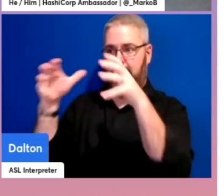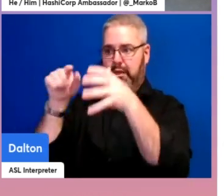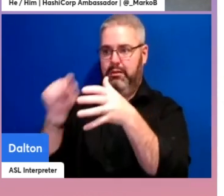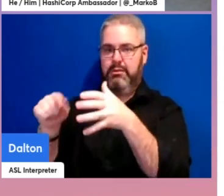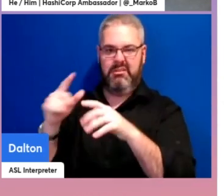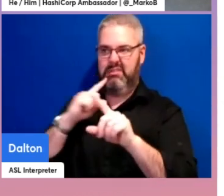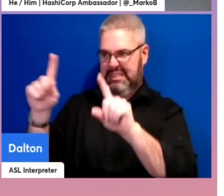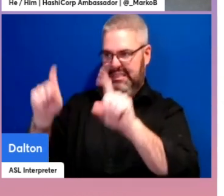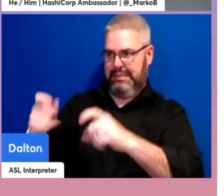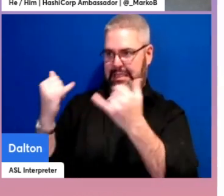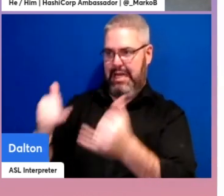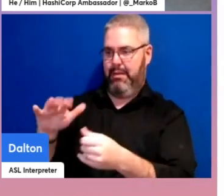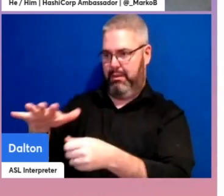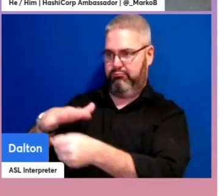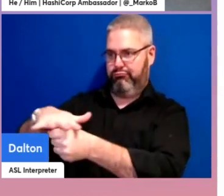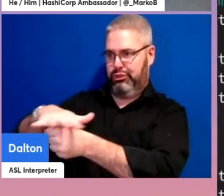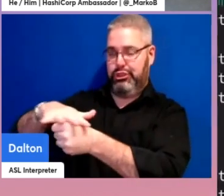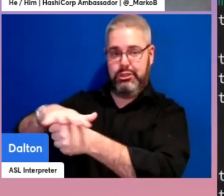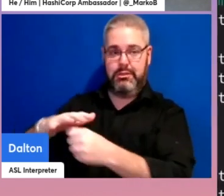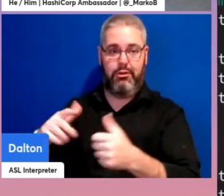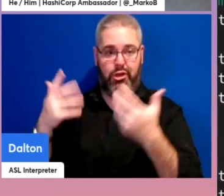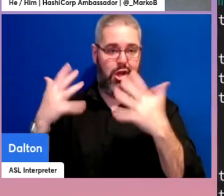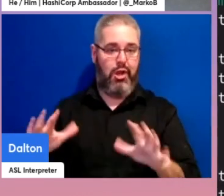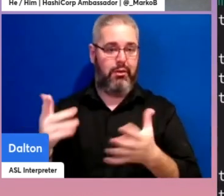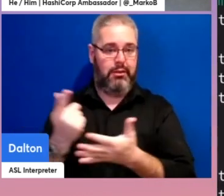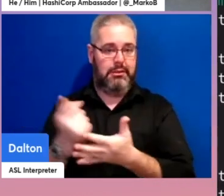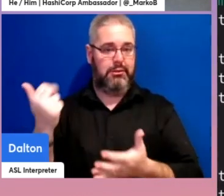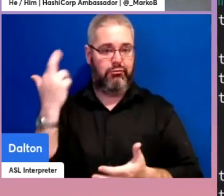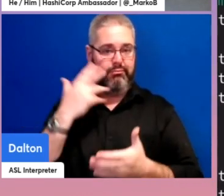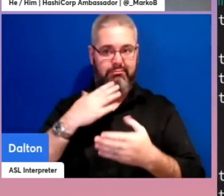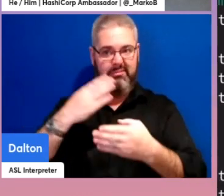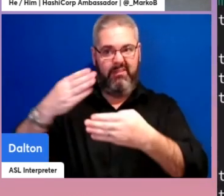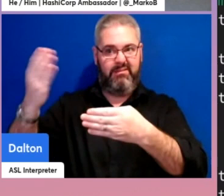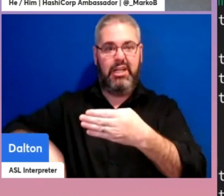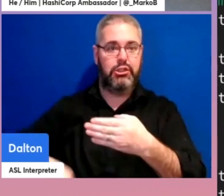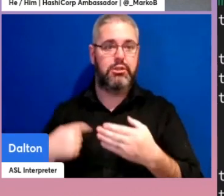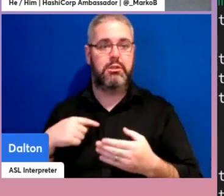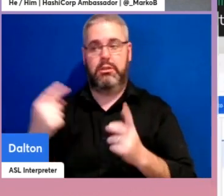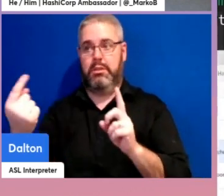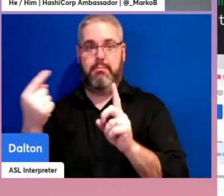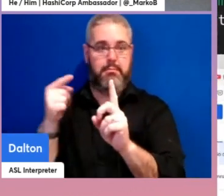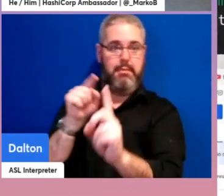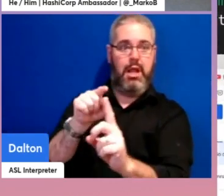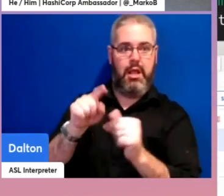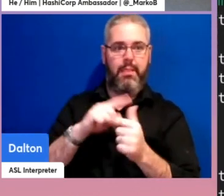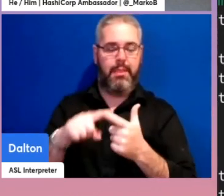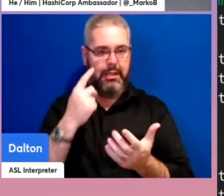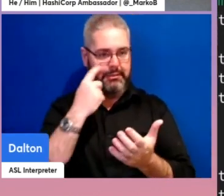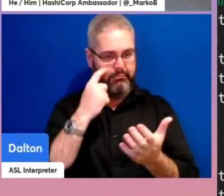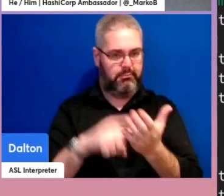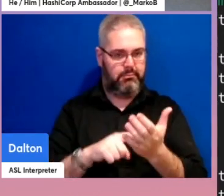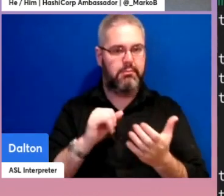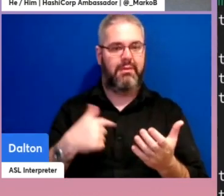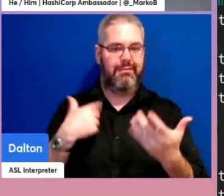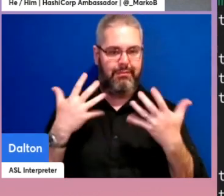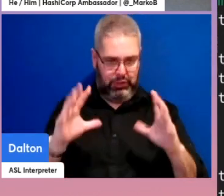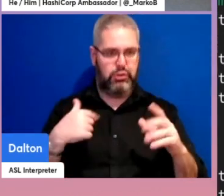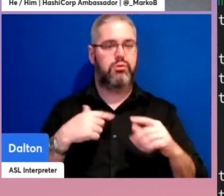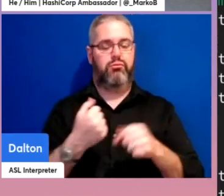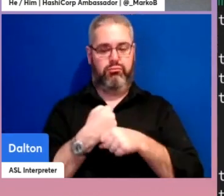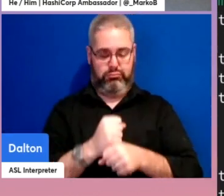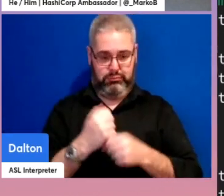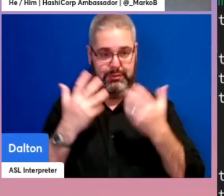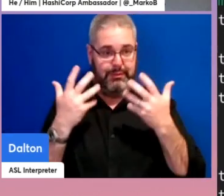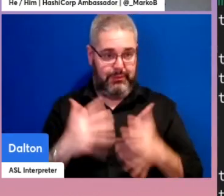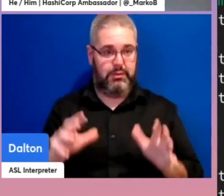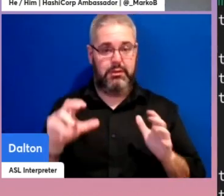now, and it's already deleted because it has finished. So if I move back here, you're going to see I actually spun up it has spun up an